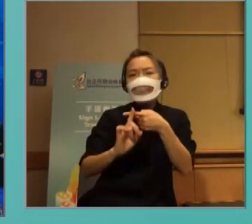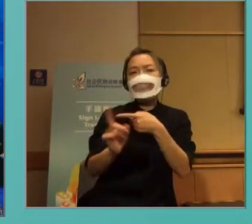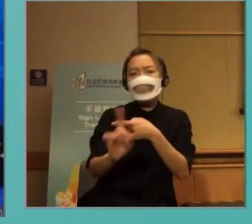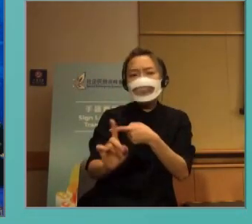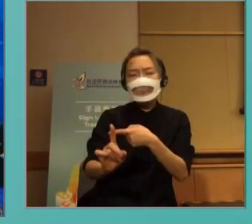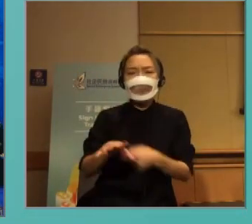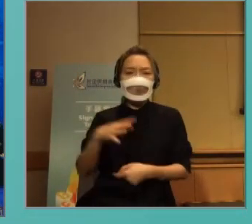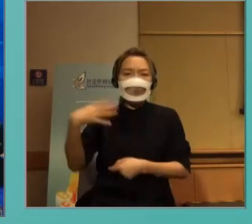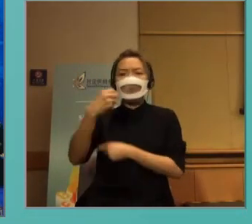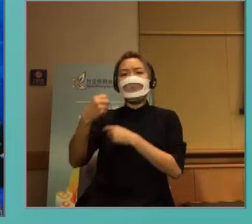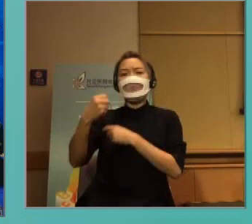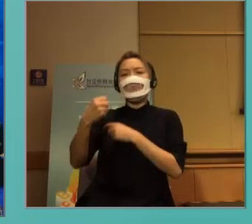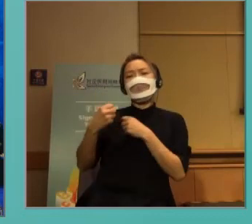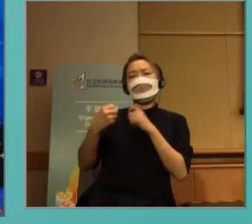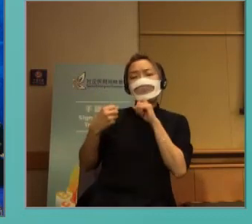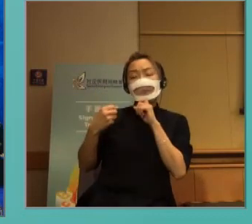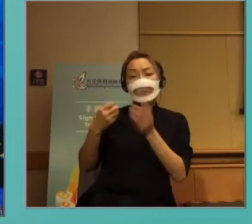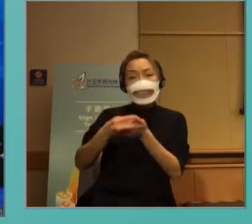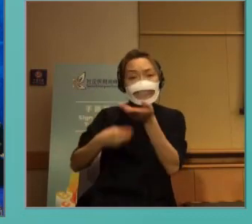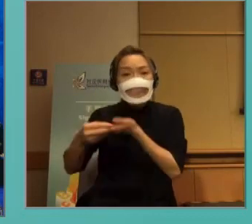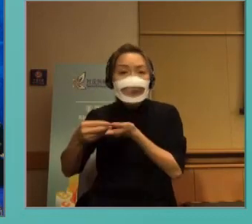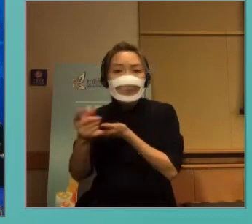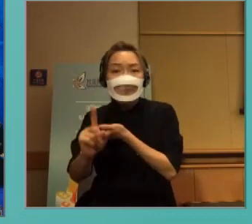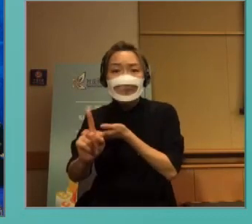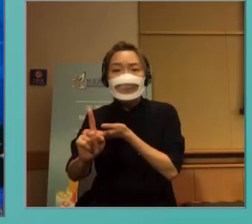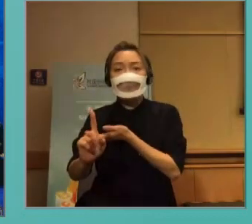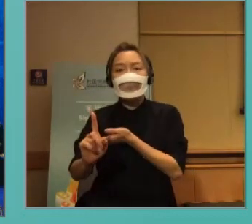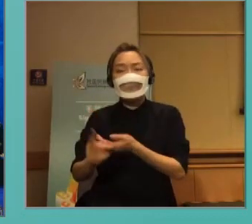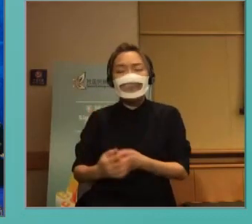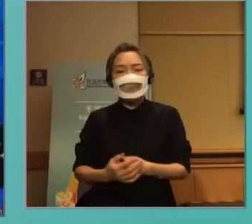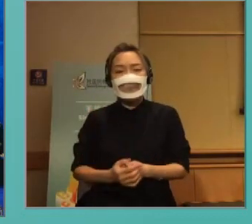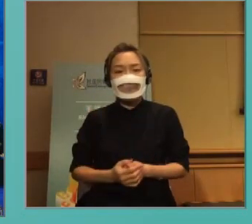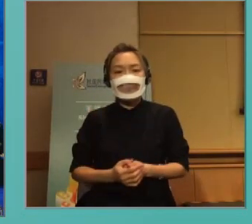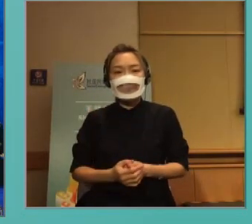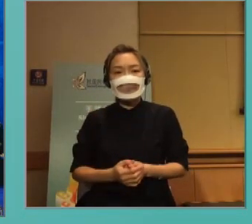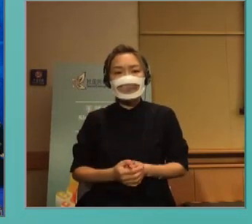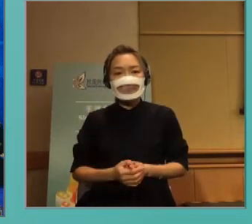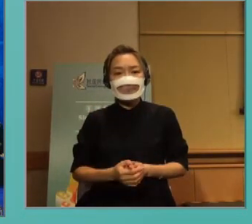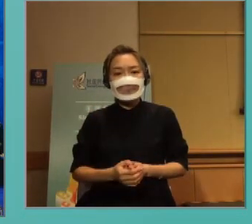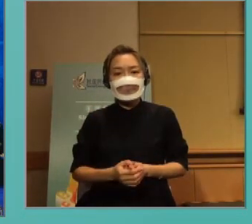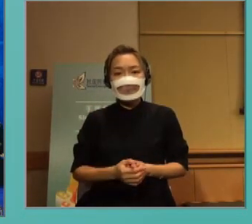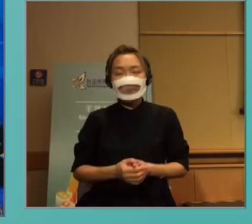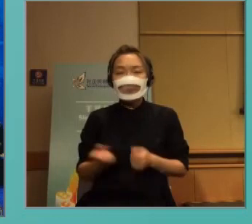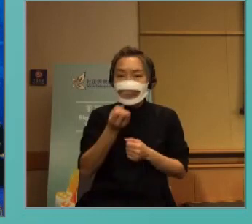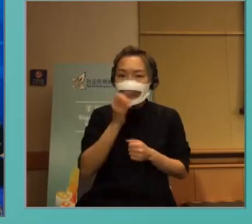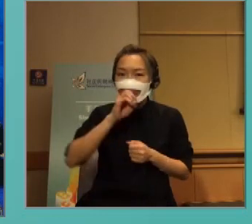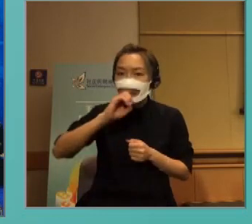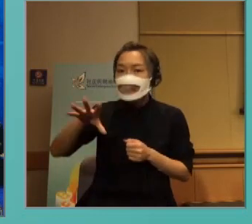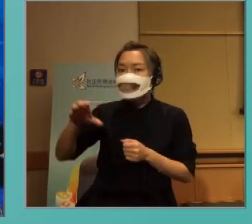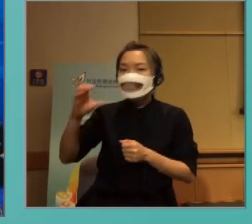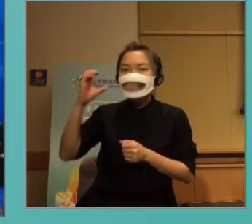question to the other two speakers, Hanjin and Erich. Do you have anything to share about the risks and